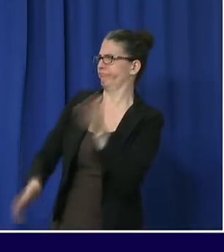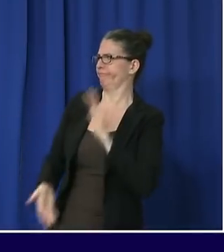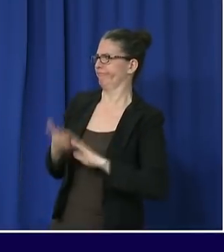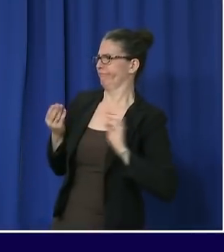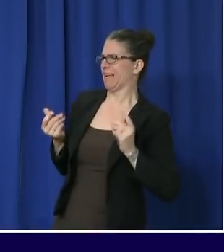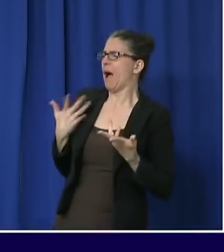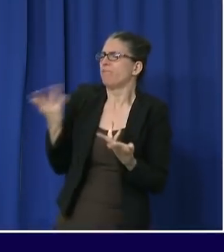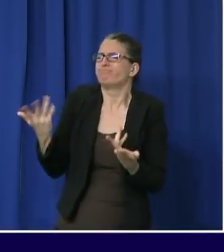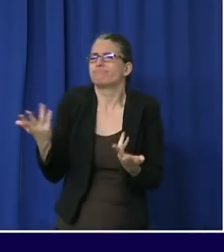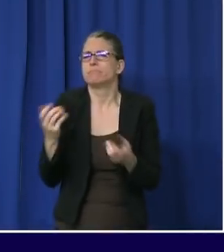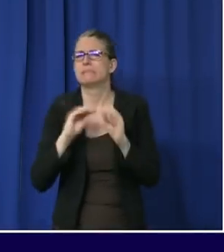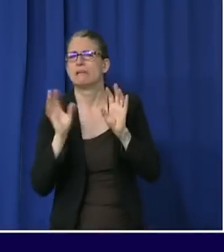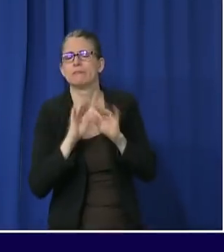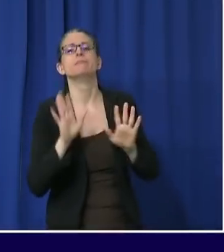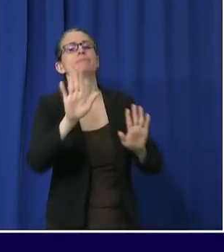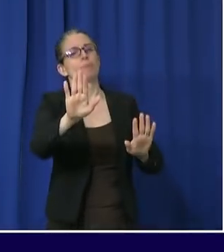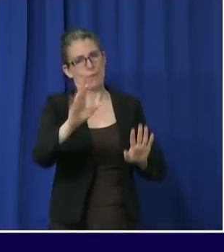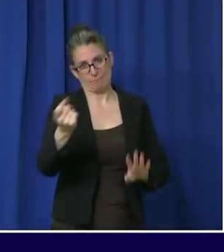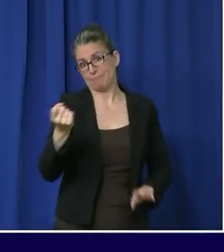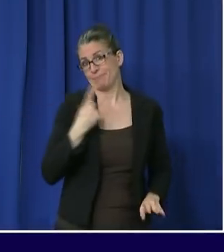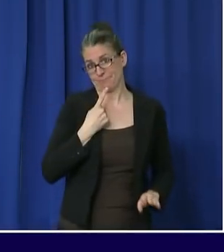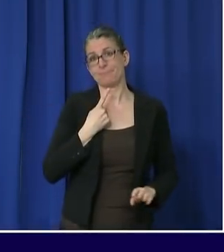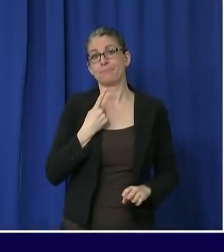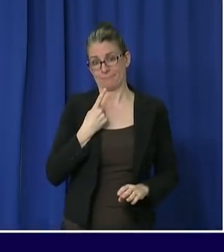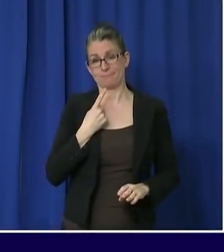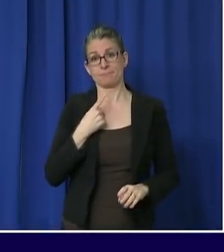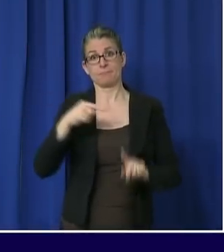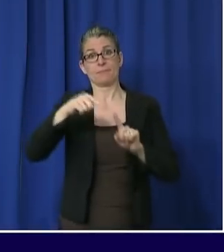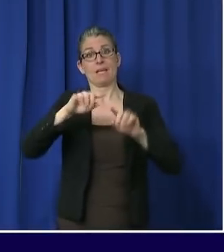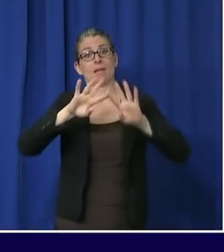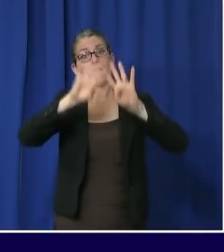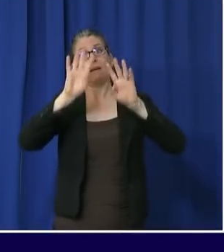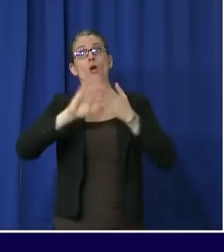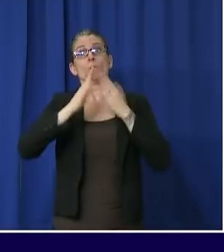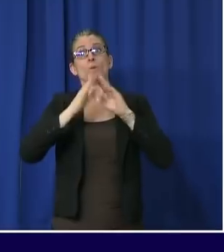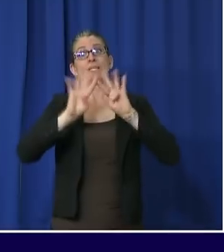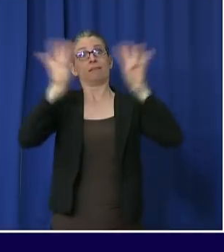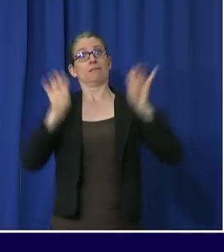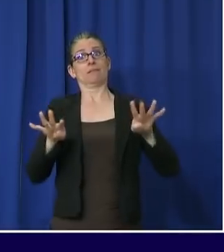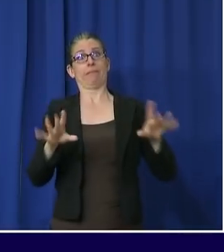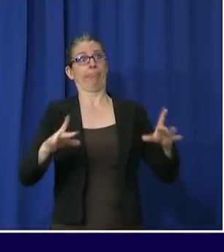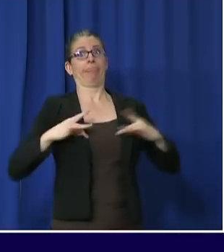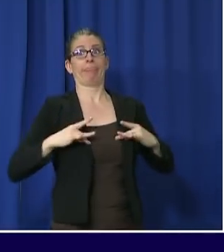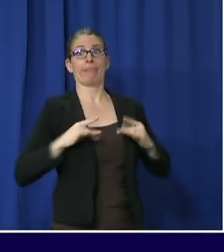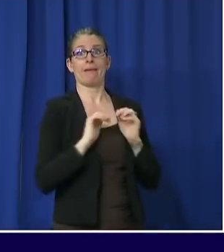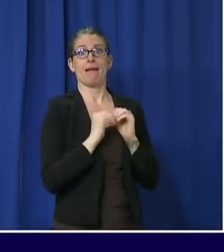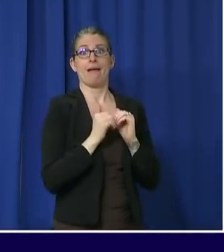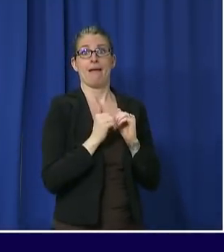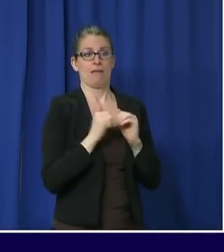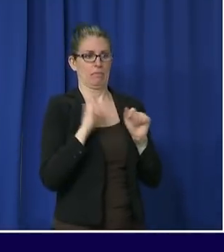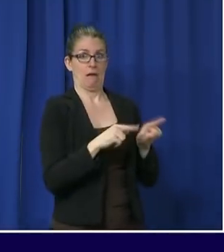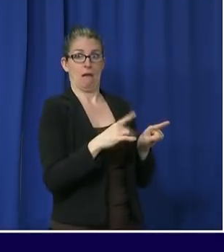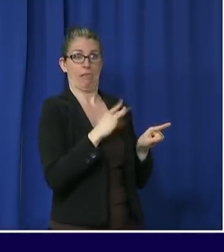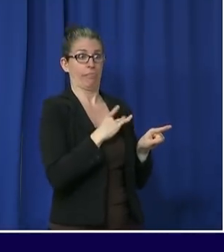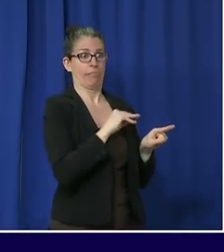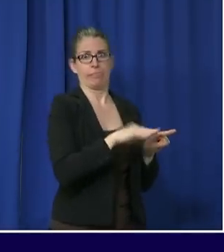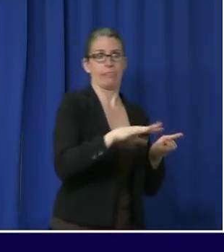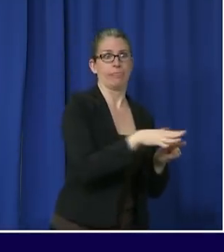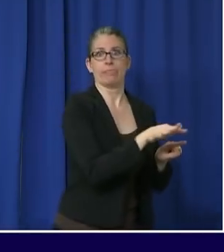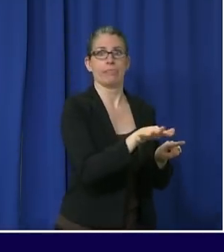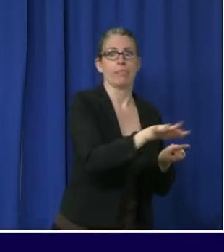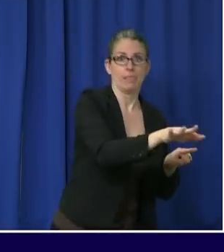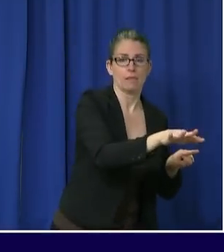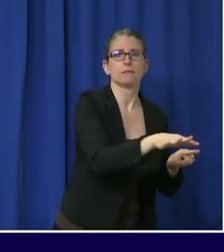whether community transmission itself is a designation that could go away. It's conceivable that it could, Brian, but it